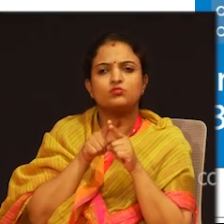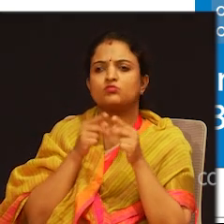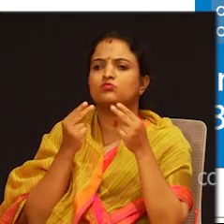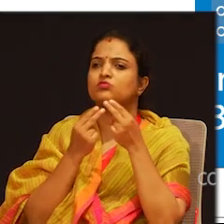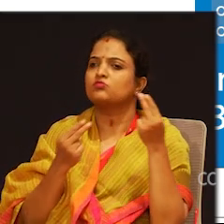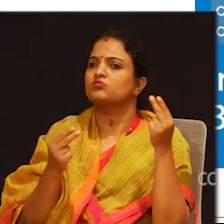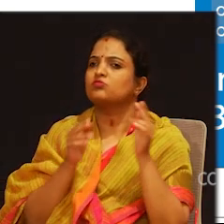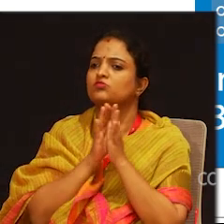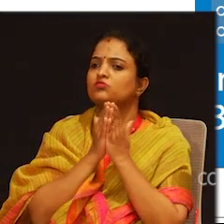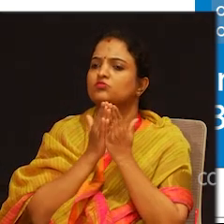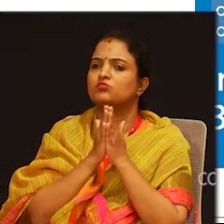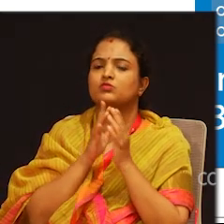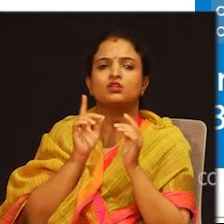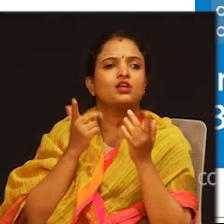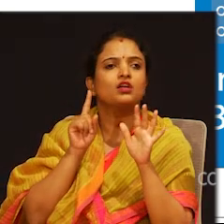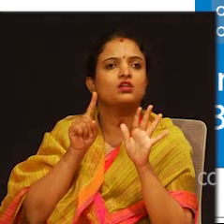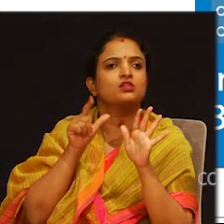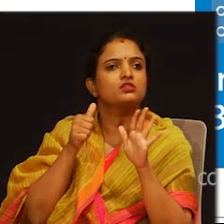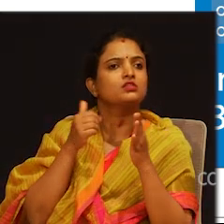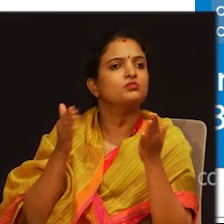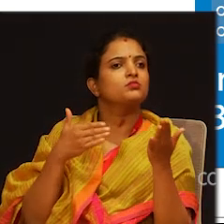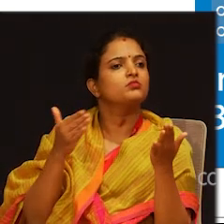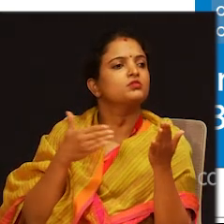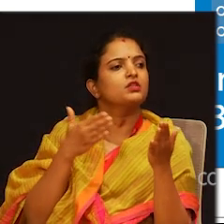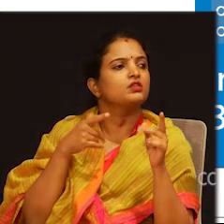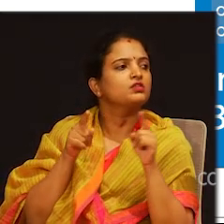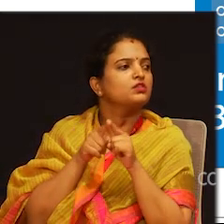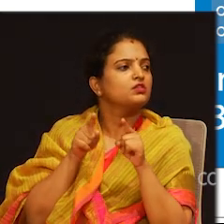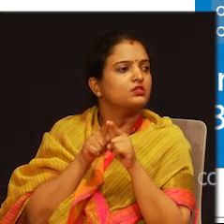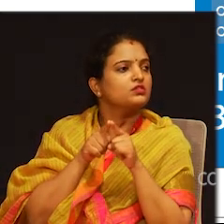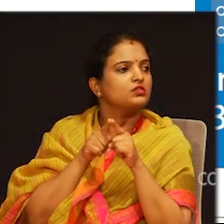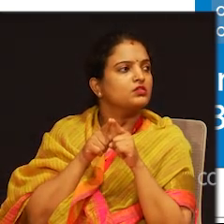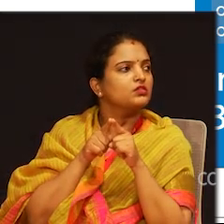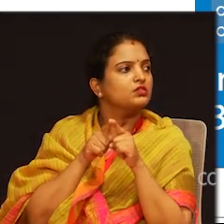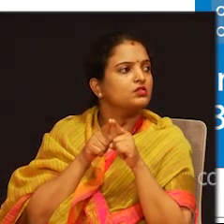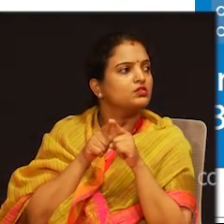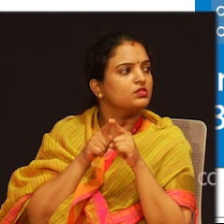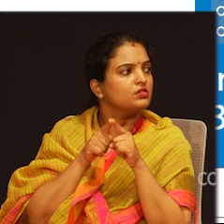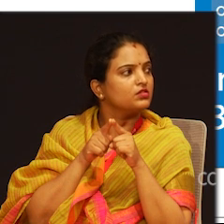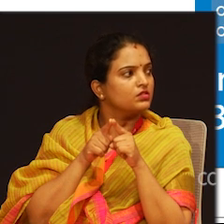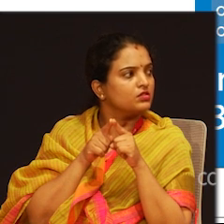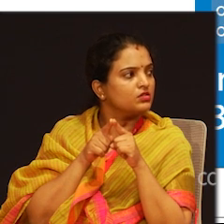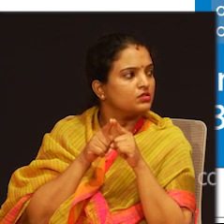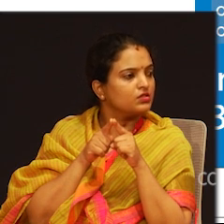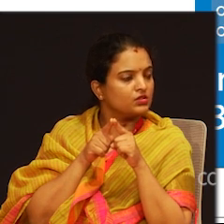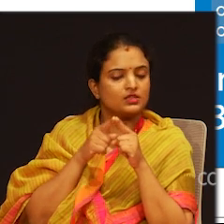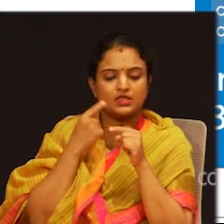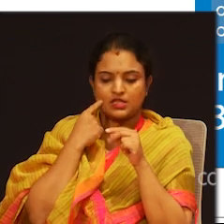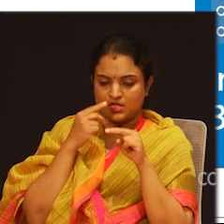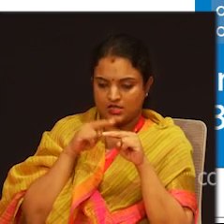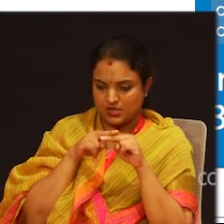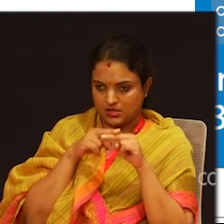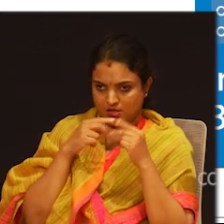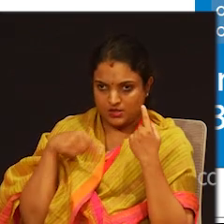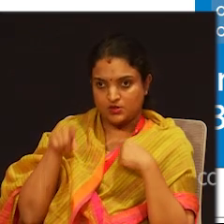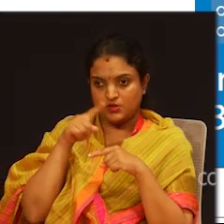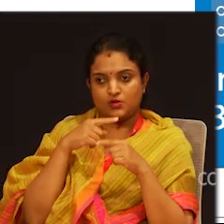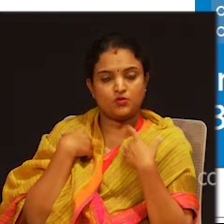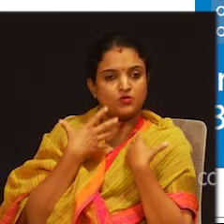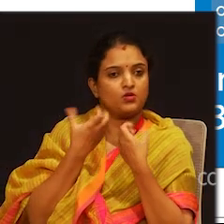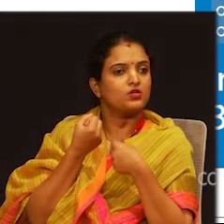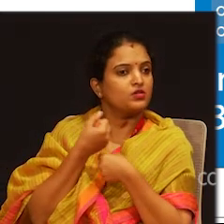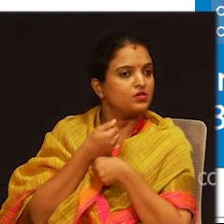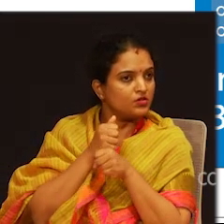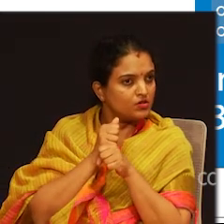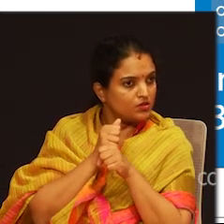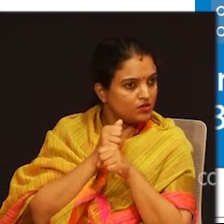with just 16 pages. First and foremost, what our experience told us was that if we were to prepare something for,